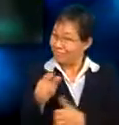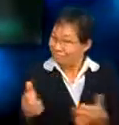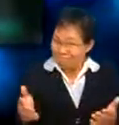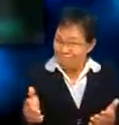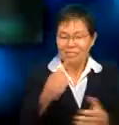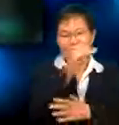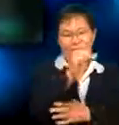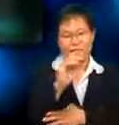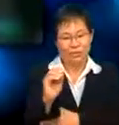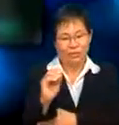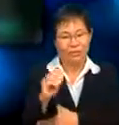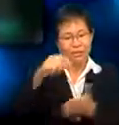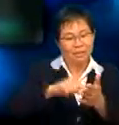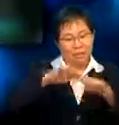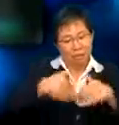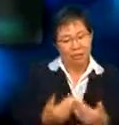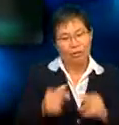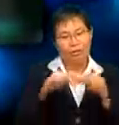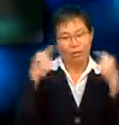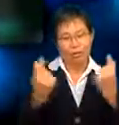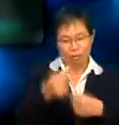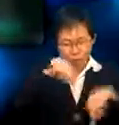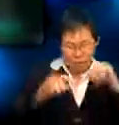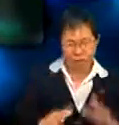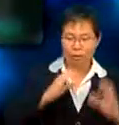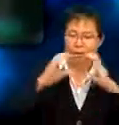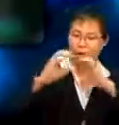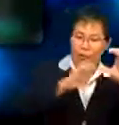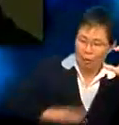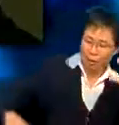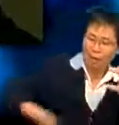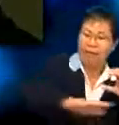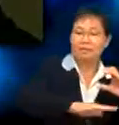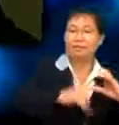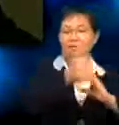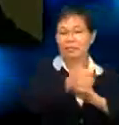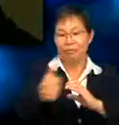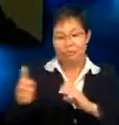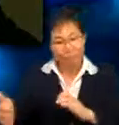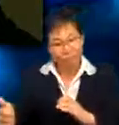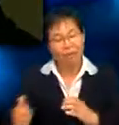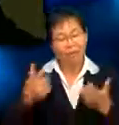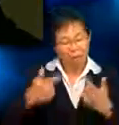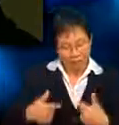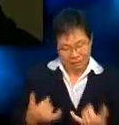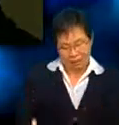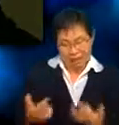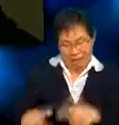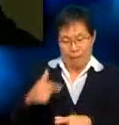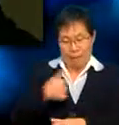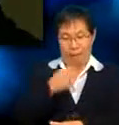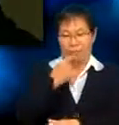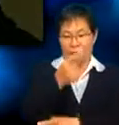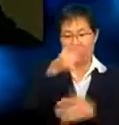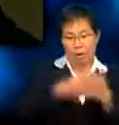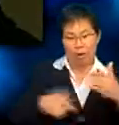So, this is how a group of scientists communicate among themselves. Now, let me tell you what you should have